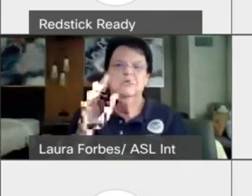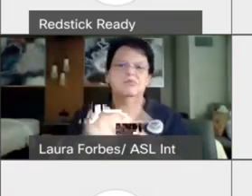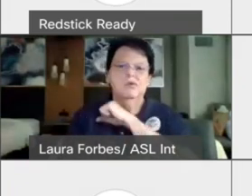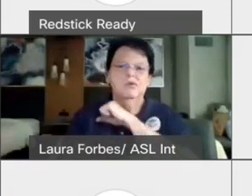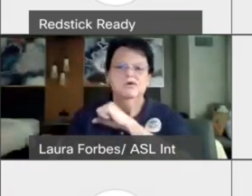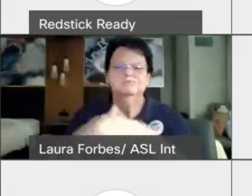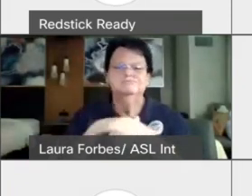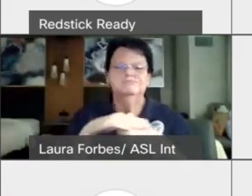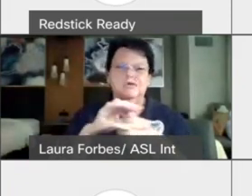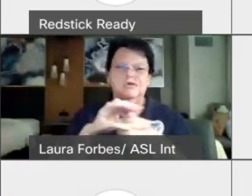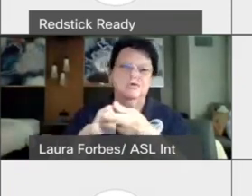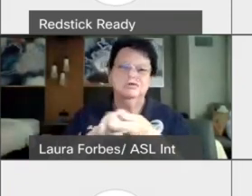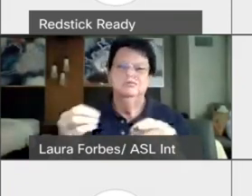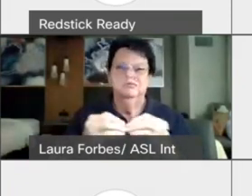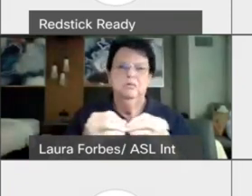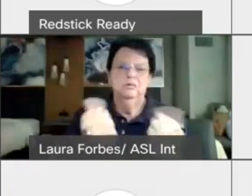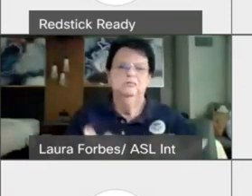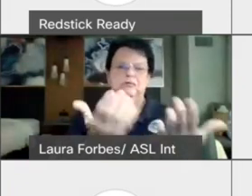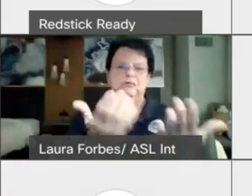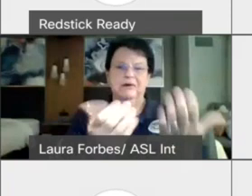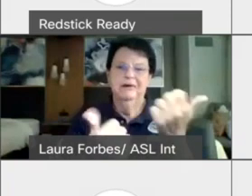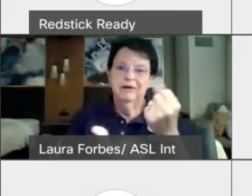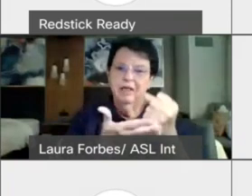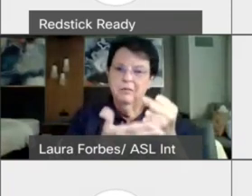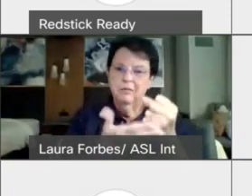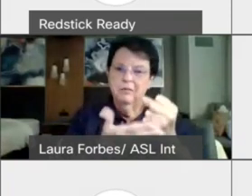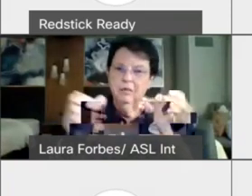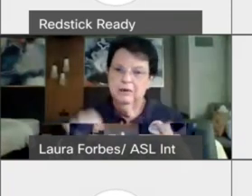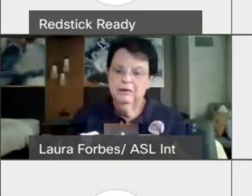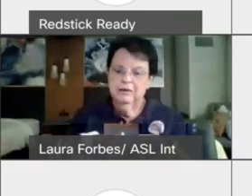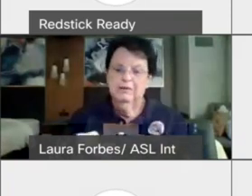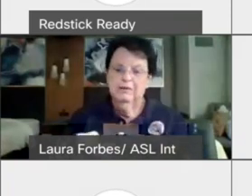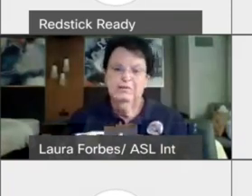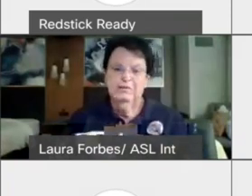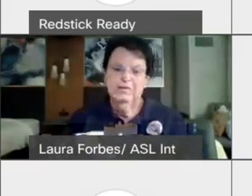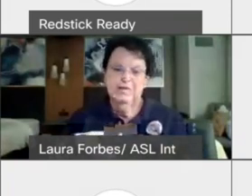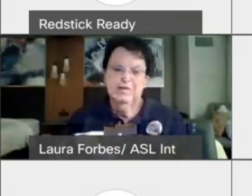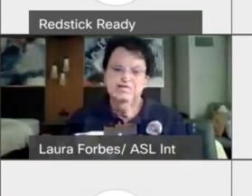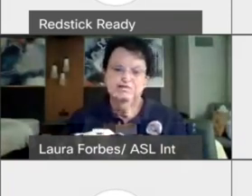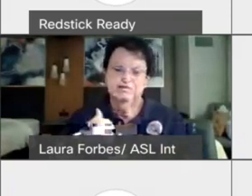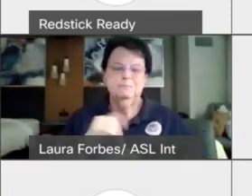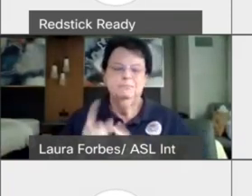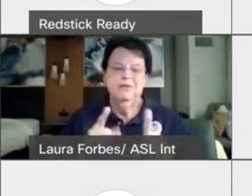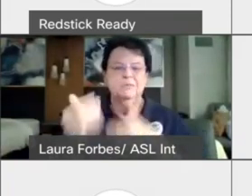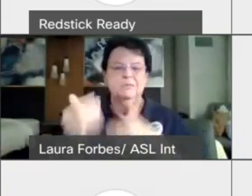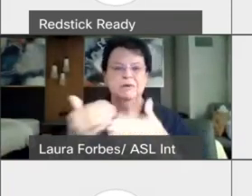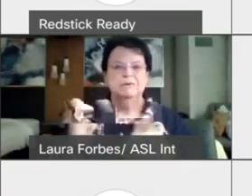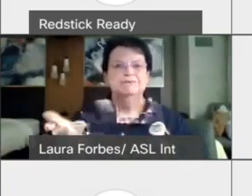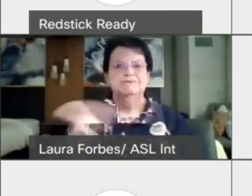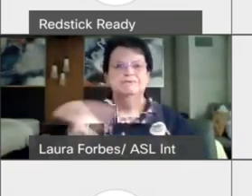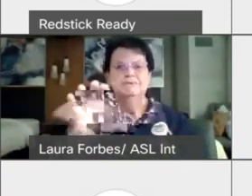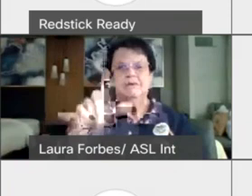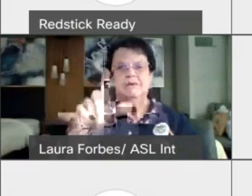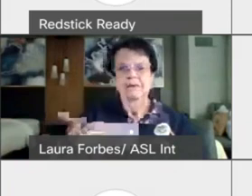able to provide any help that we can and to facilitate this process as we move forward. So Clay, I'll turn it back over to you and really appreciate